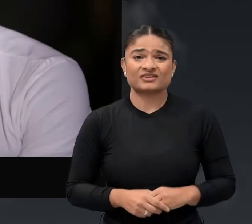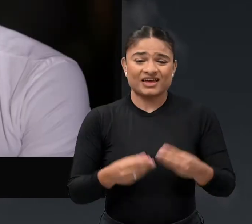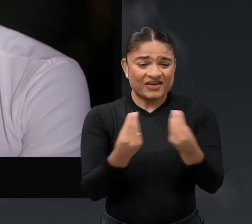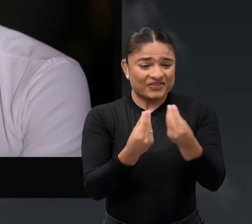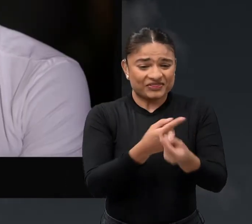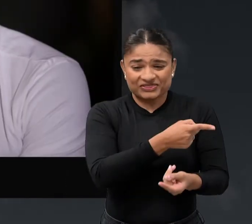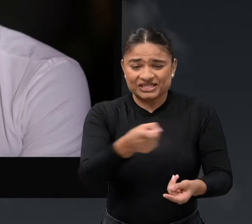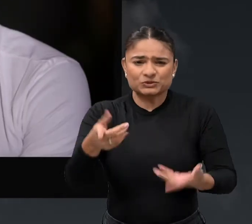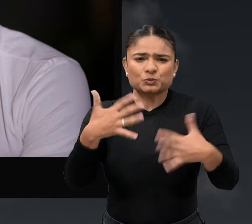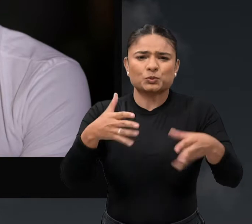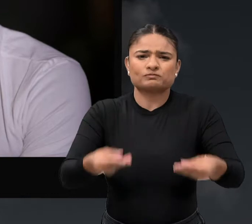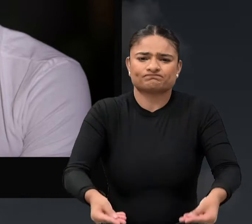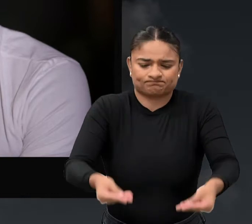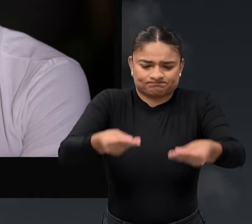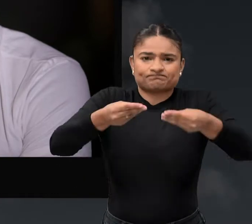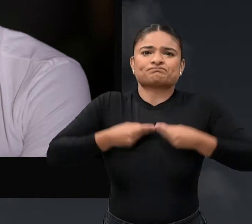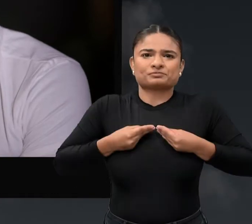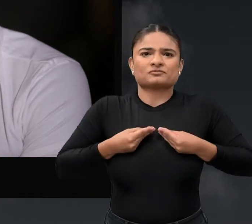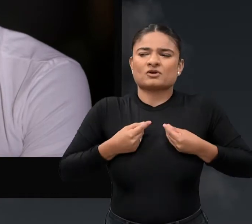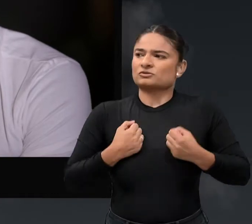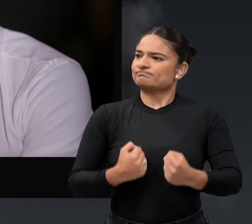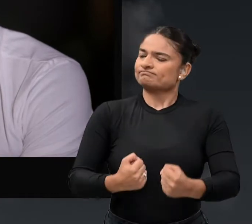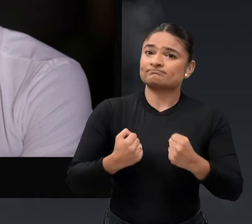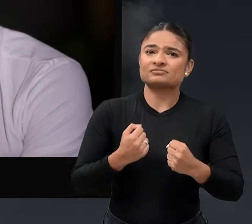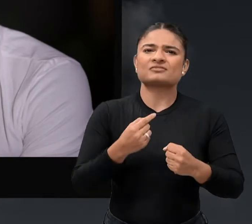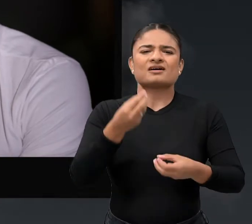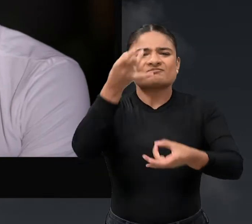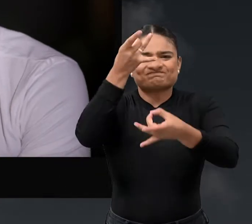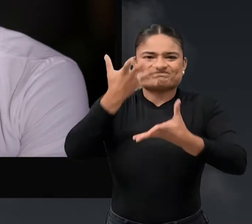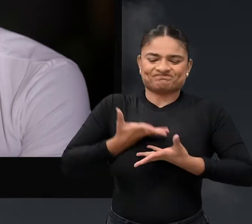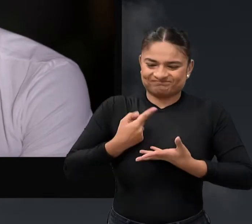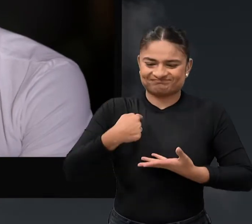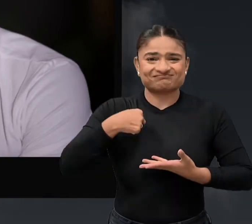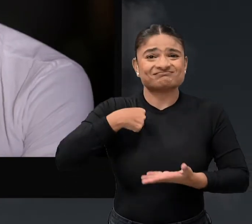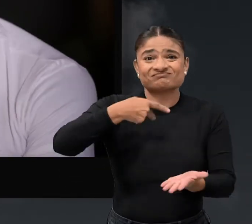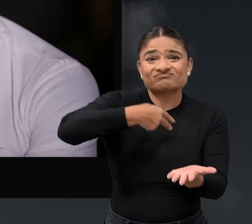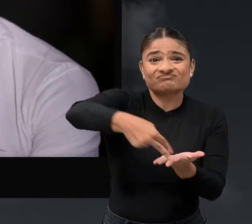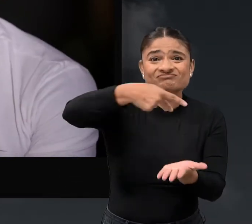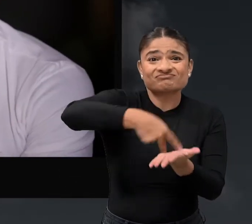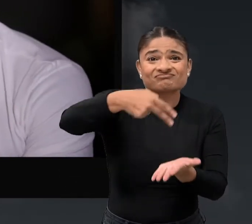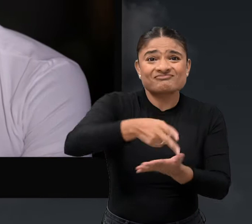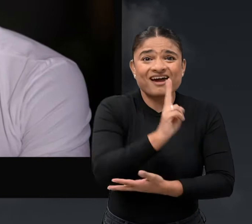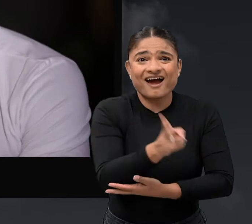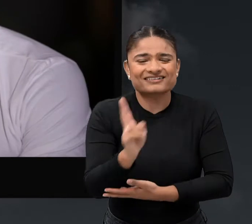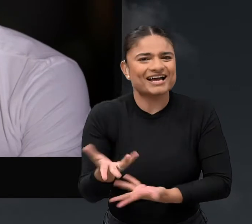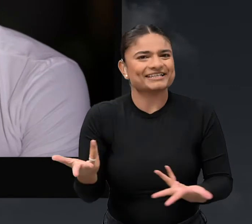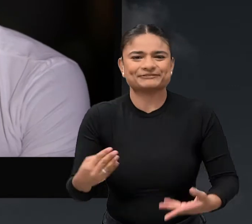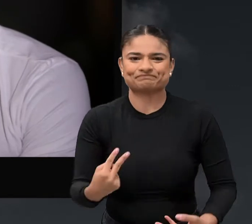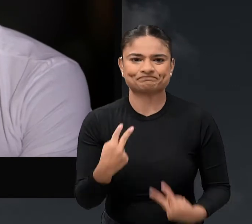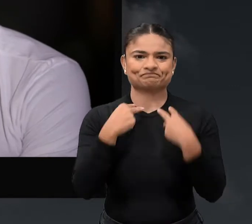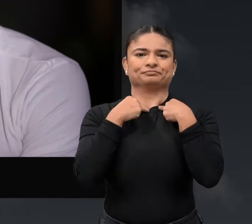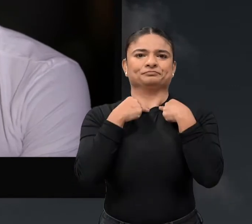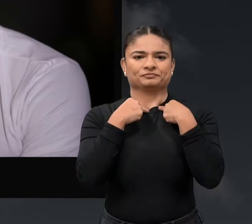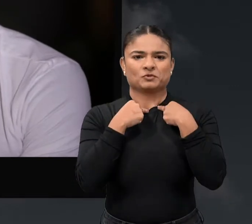The biggest thing eyanginika amandla in terms of dealing with the news ukuthi mhlambe angeke ngisakhona